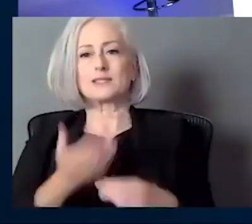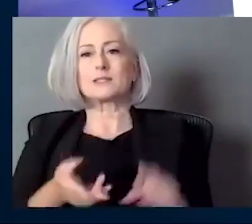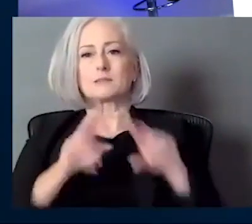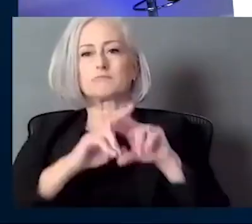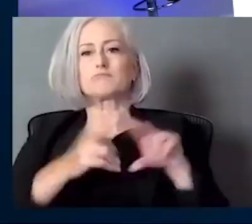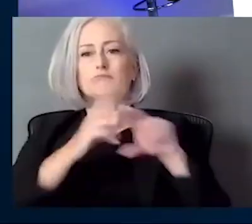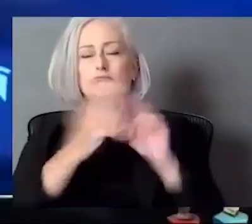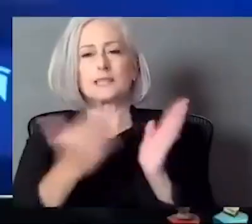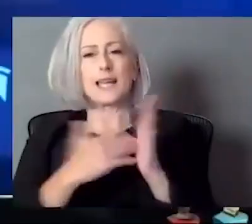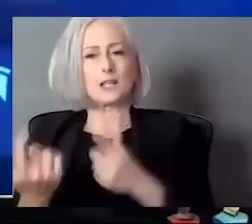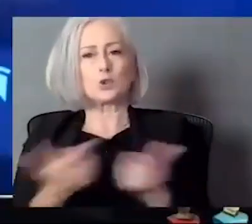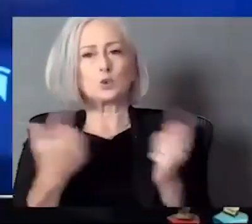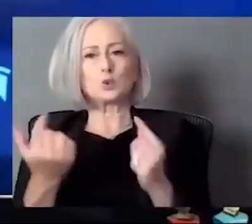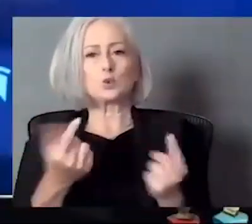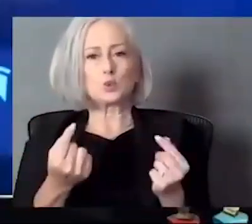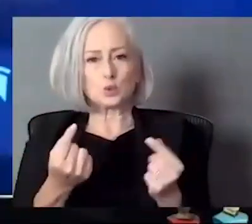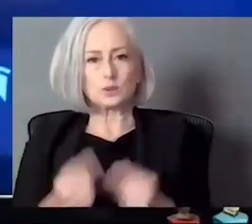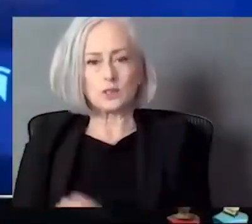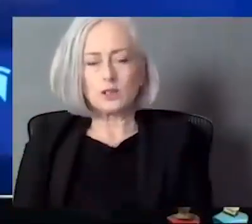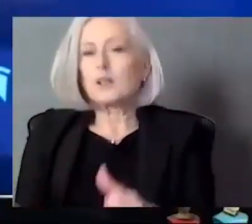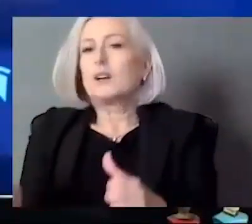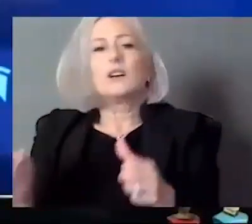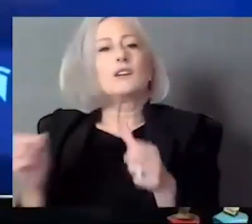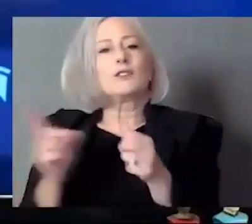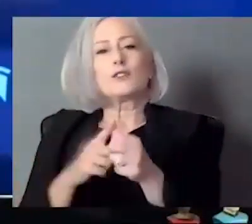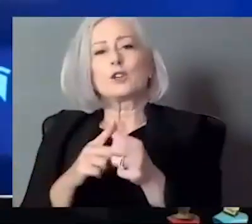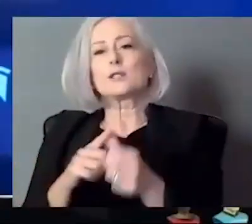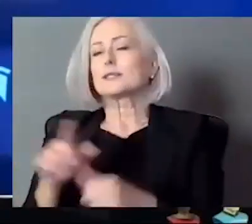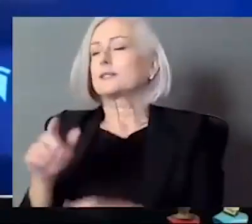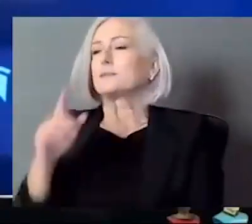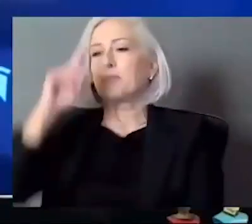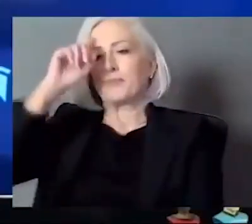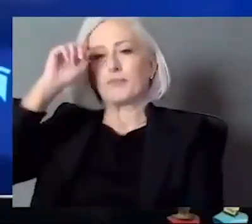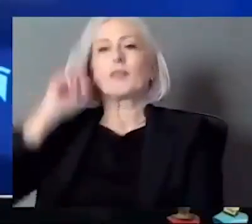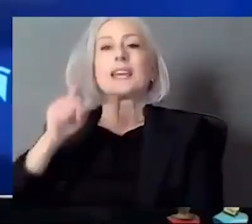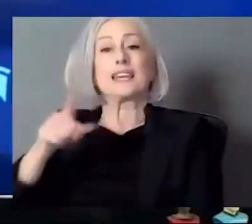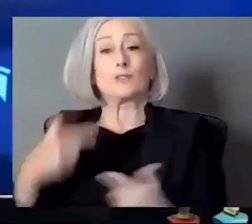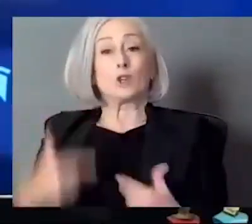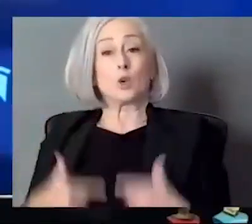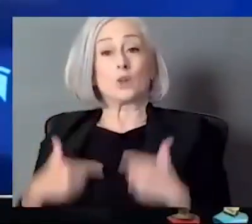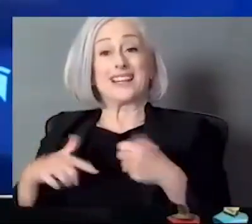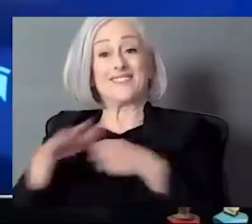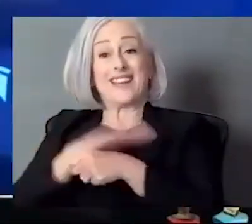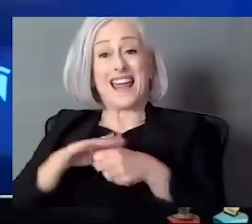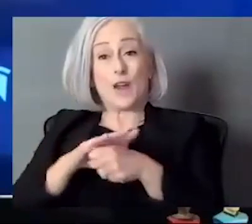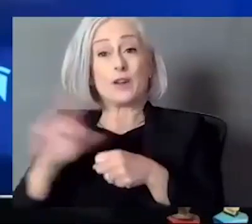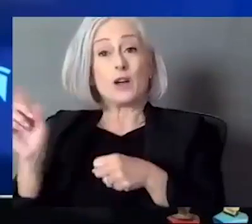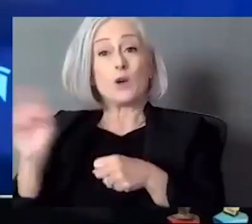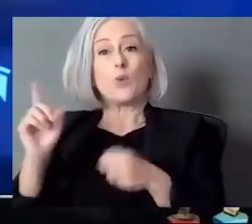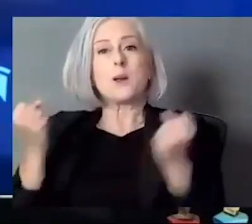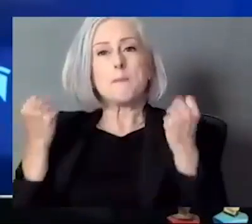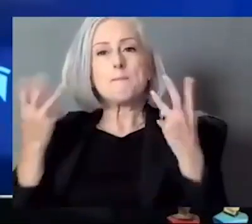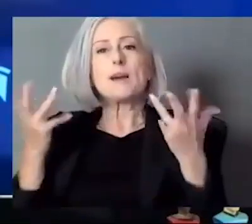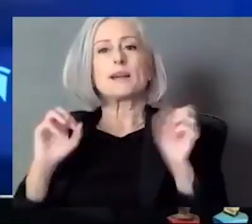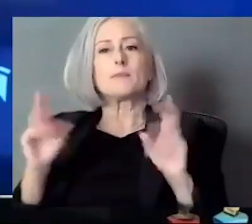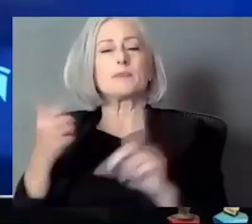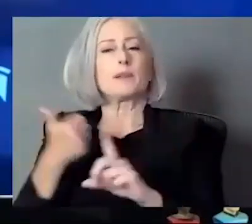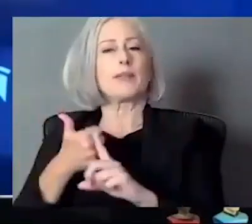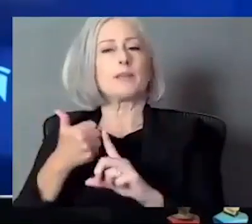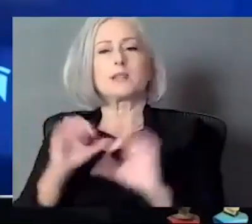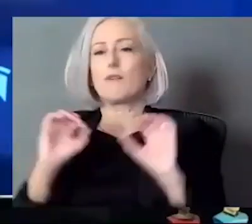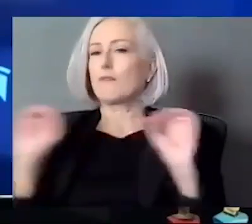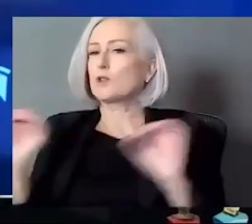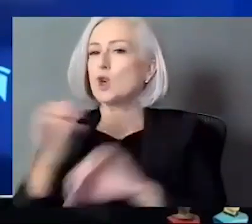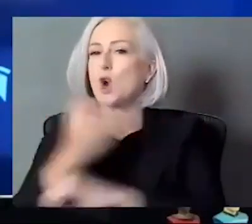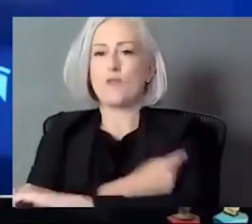Well, first, it's a geyser. It's like we said earlier, right? If you live in an area where there's a lot of unvaccinated folks, then the data shows that's where